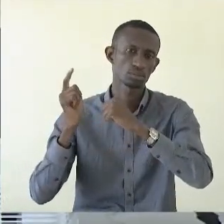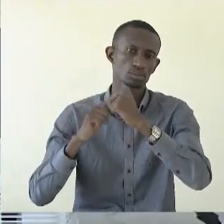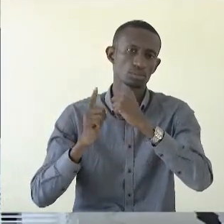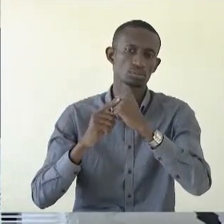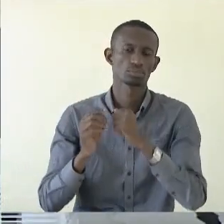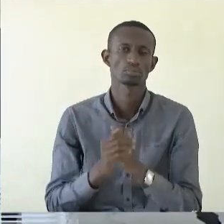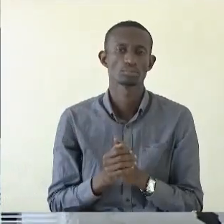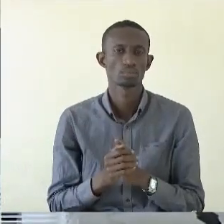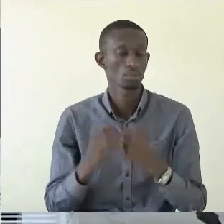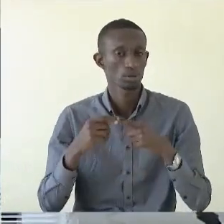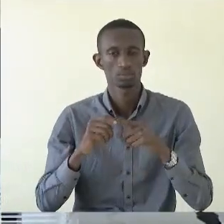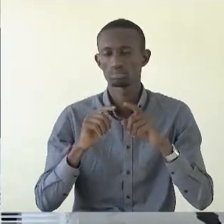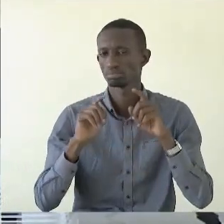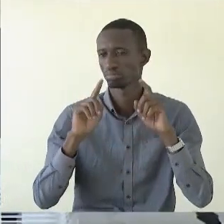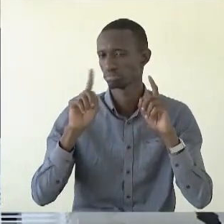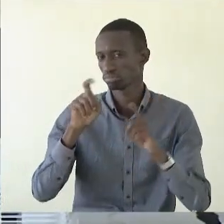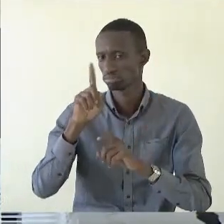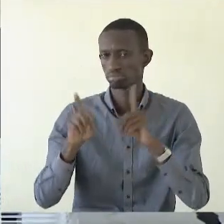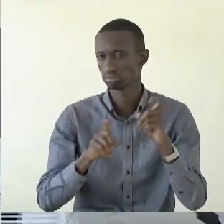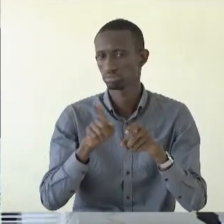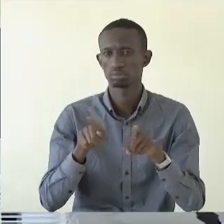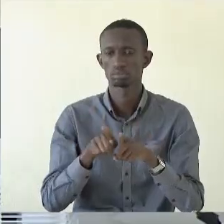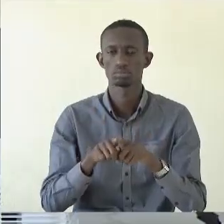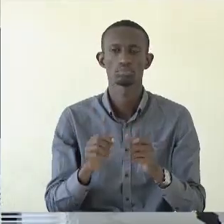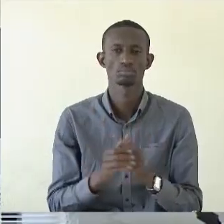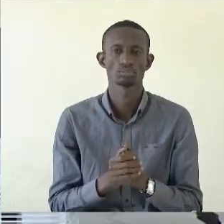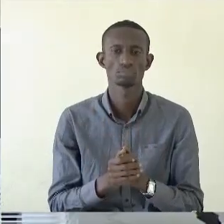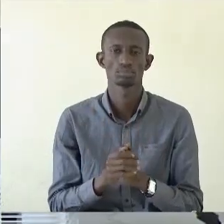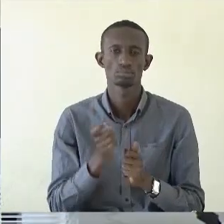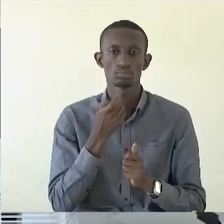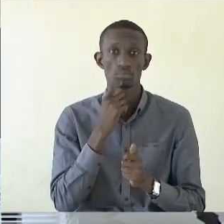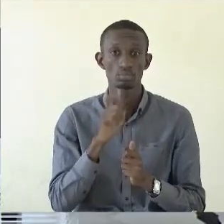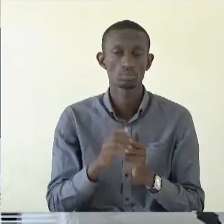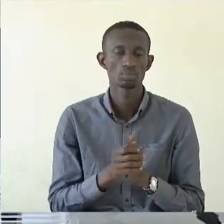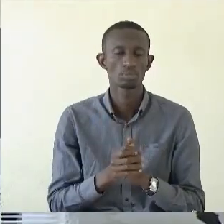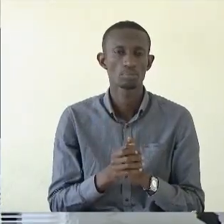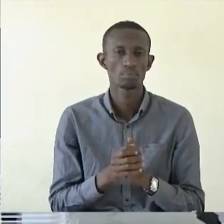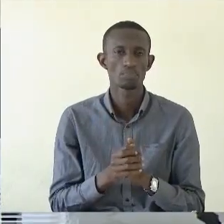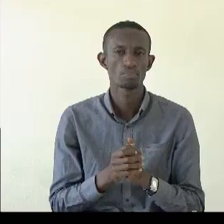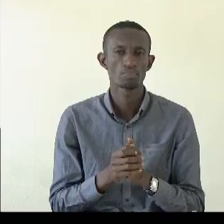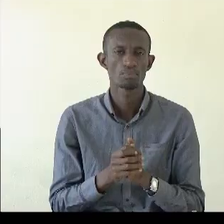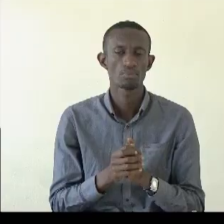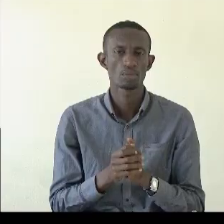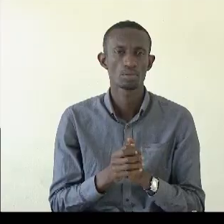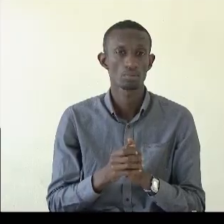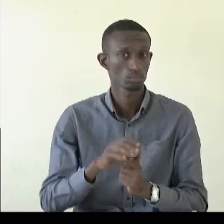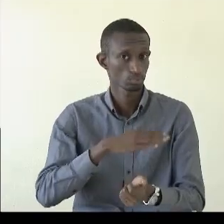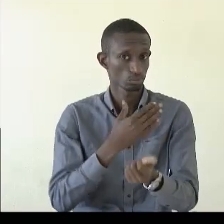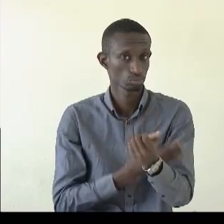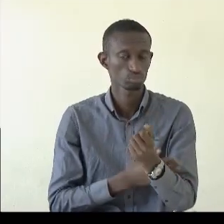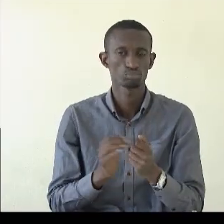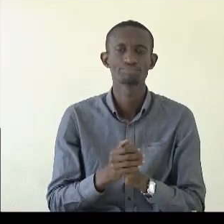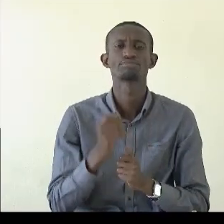I said you will not be able to understand the concepts unless you are faced with